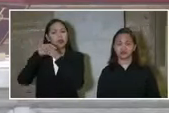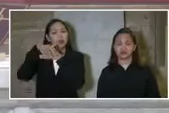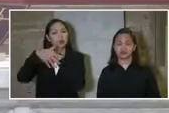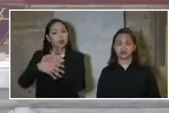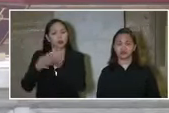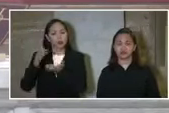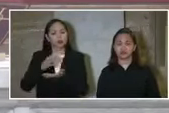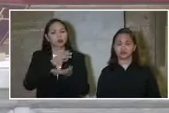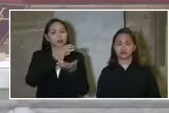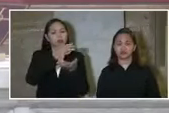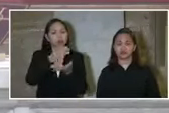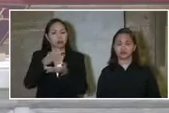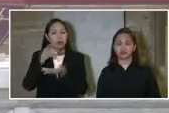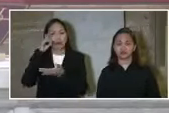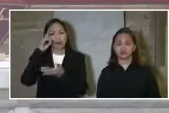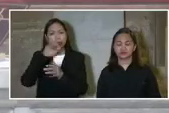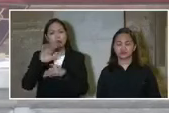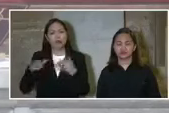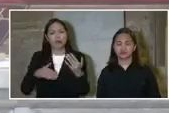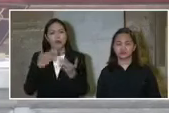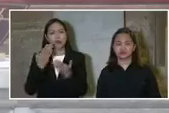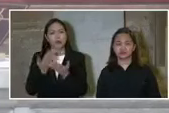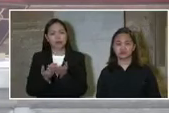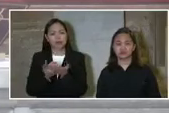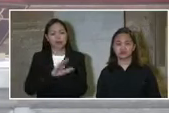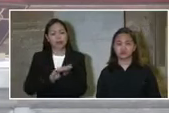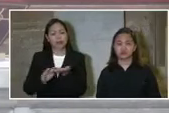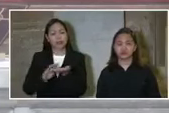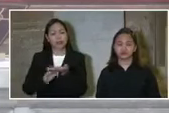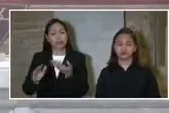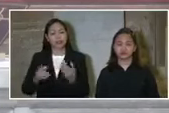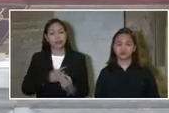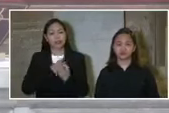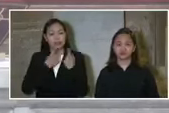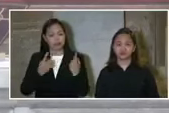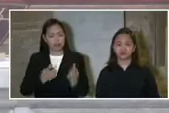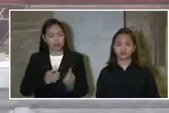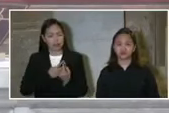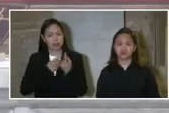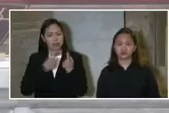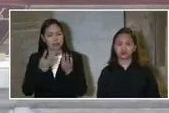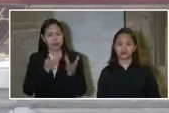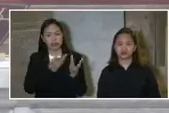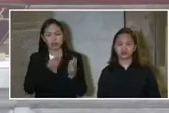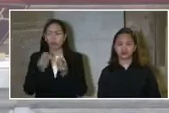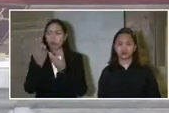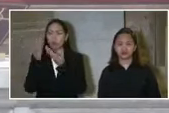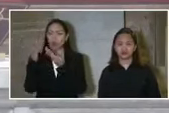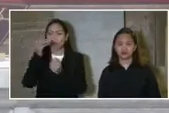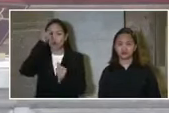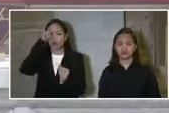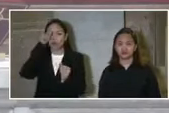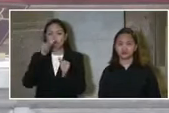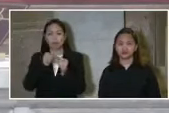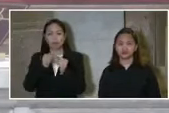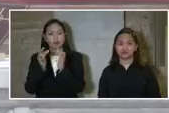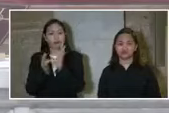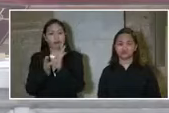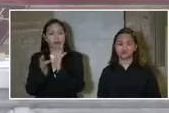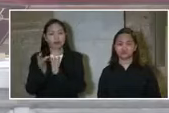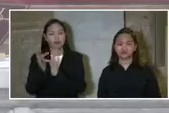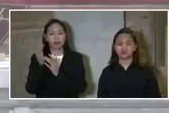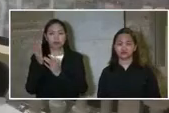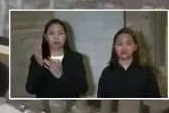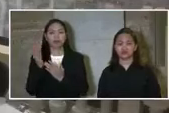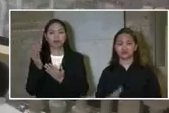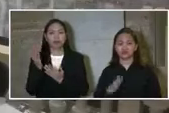out for you and for many for the forgiveness of sins. Do this in memory of me."